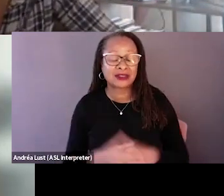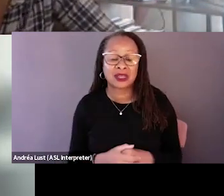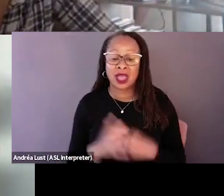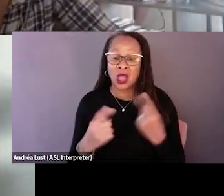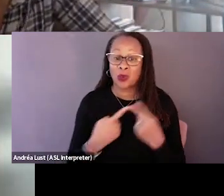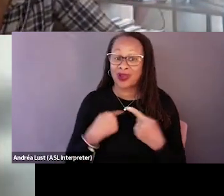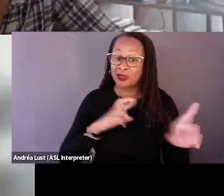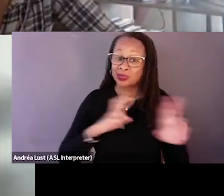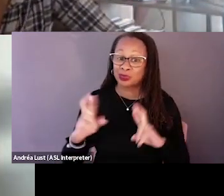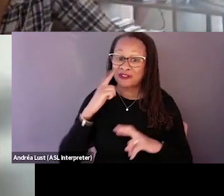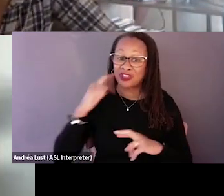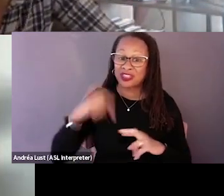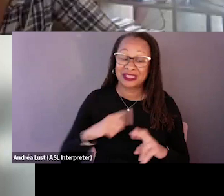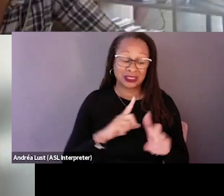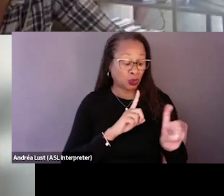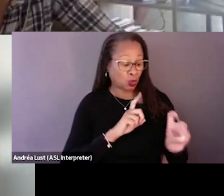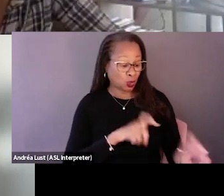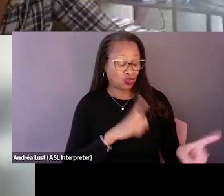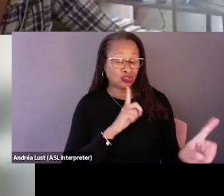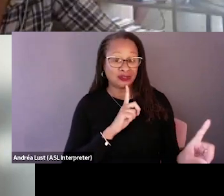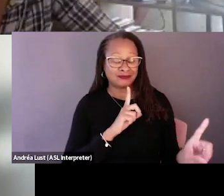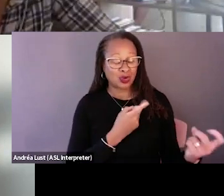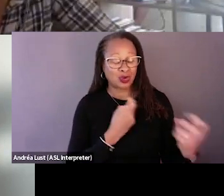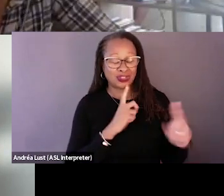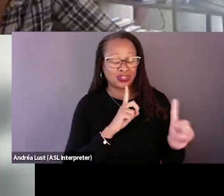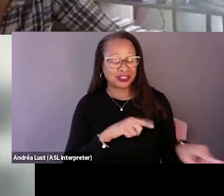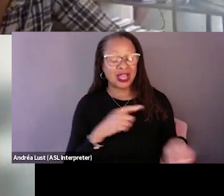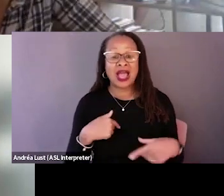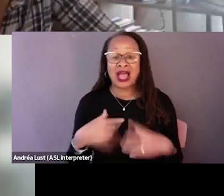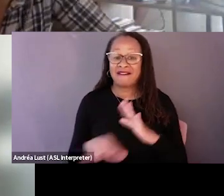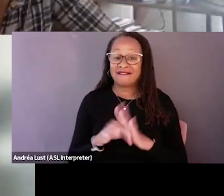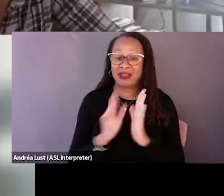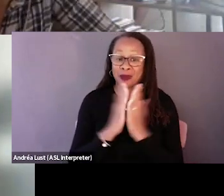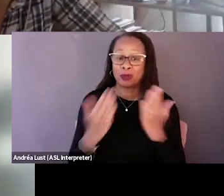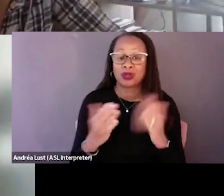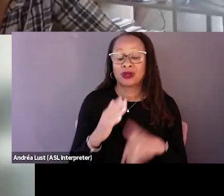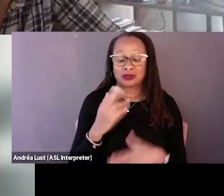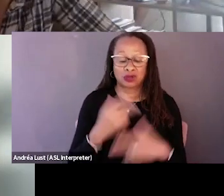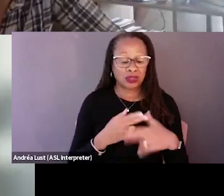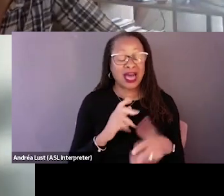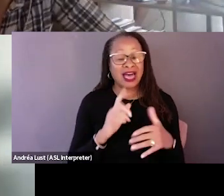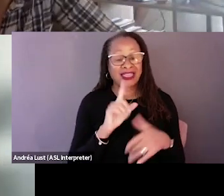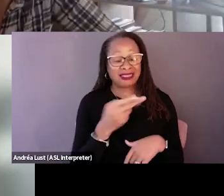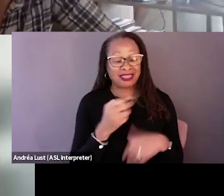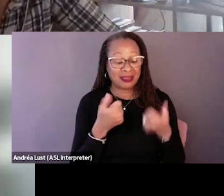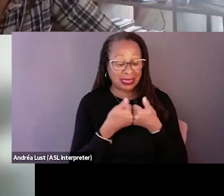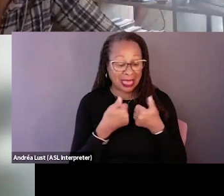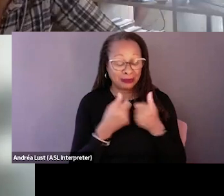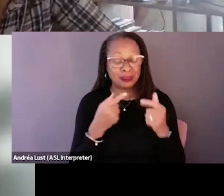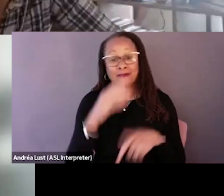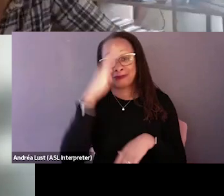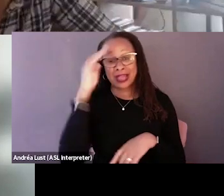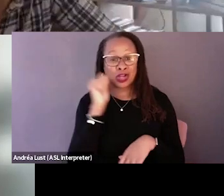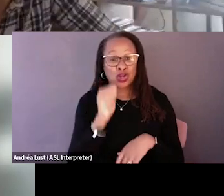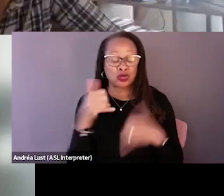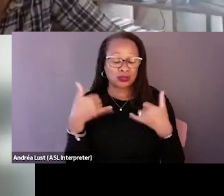was preparing for this Q&A, I came across the book, The Games Black Girls Play, Learning the Ropes from Double Dutch to Hip Hop